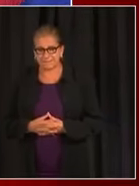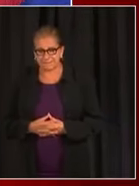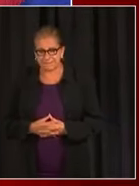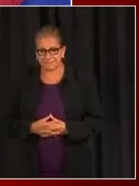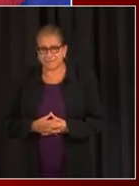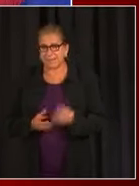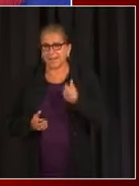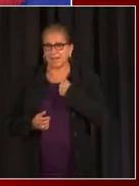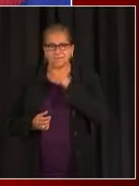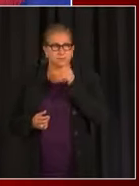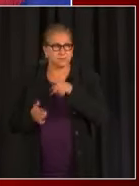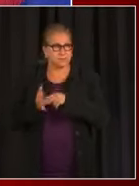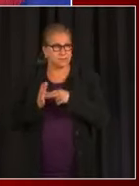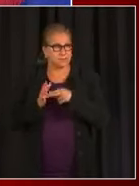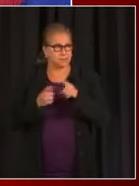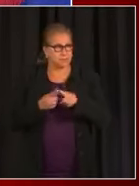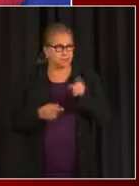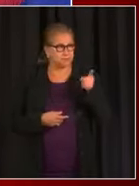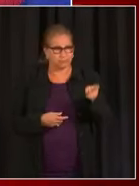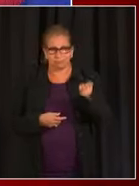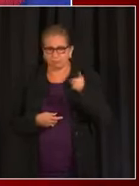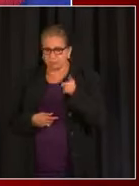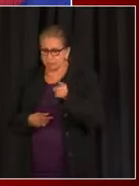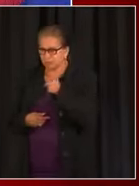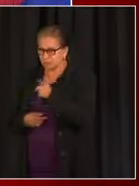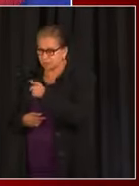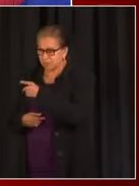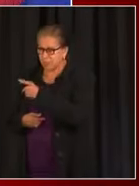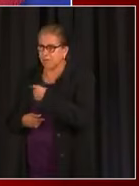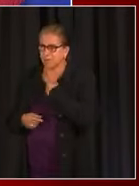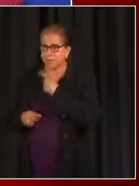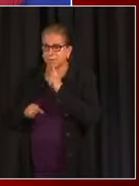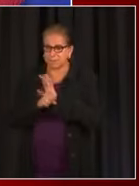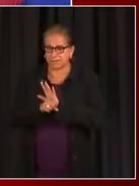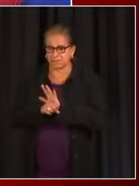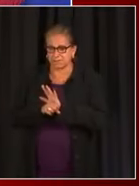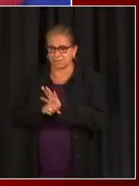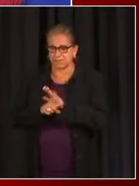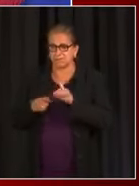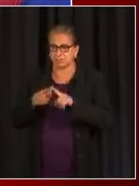to finger point or lay blame, but I have an obligation to